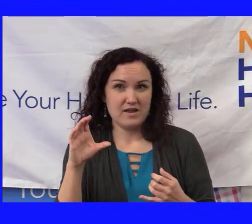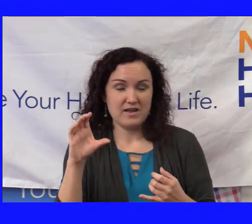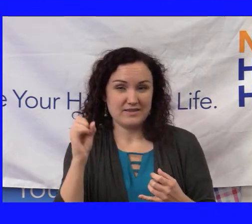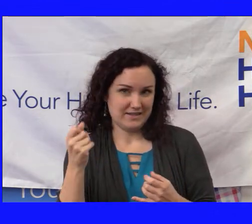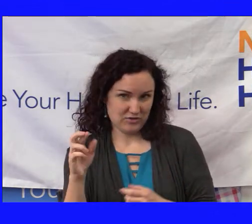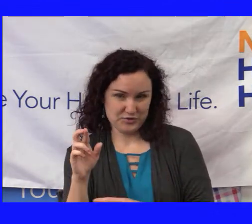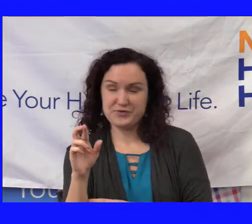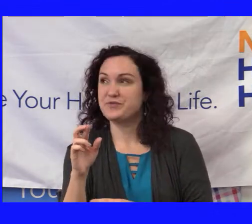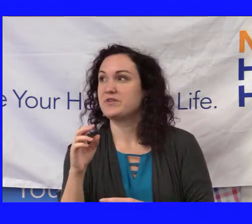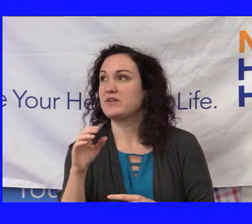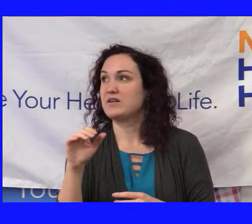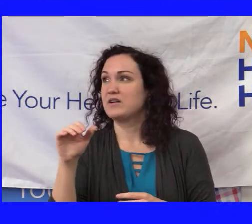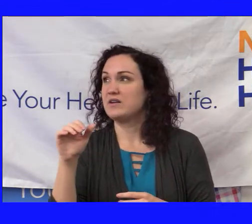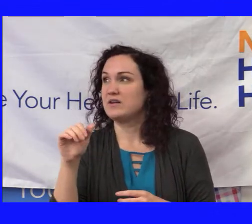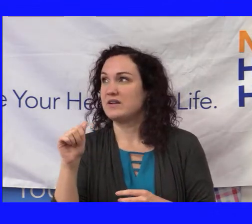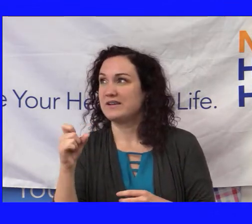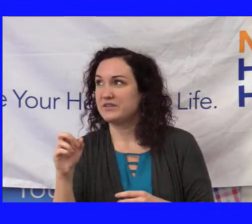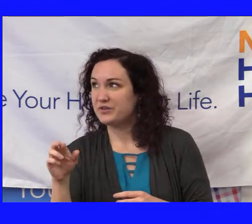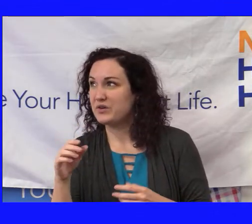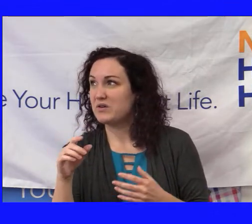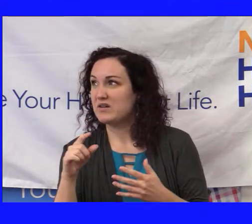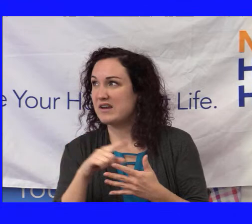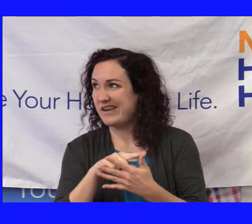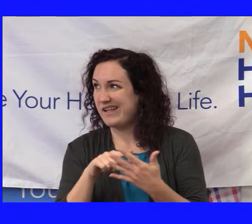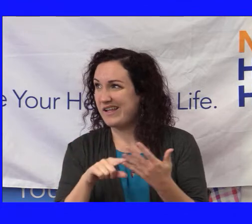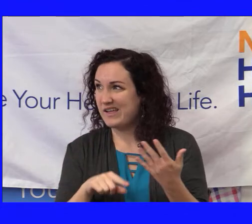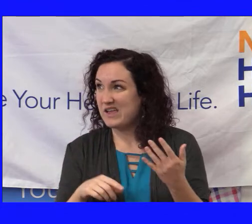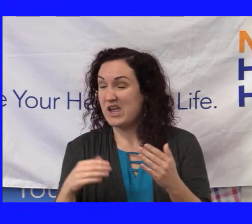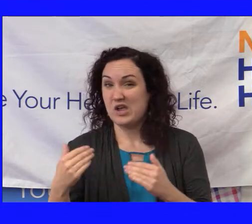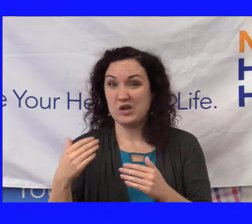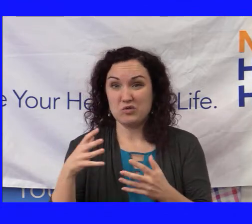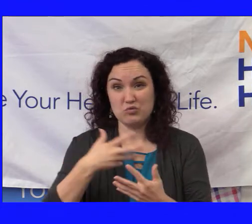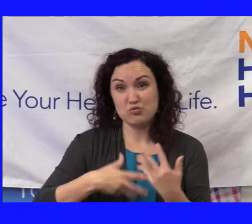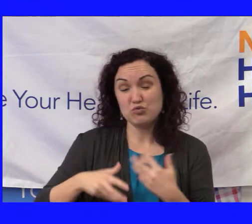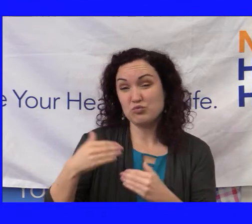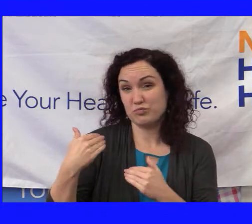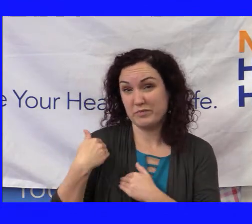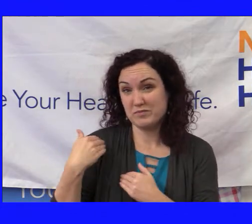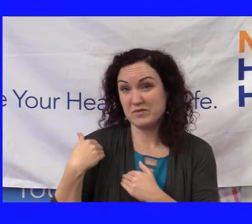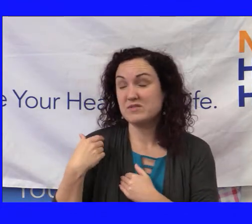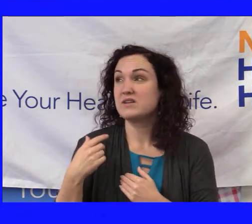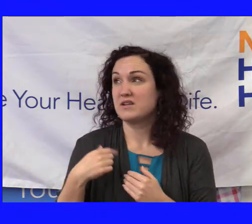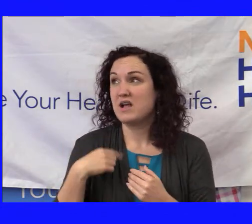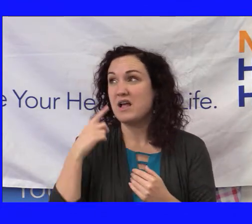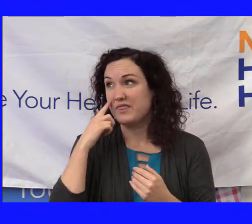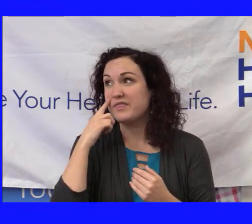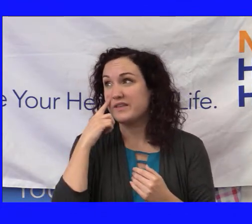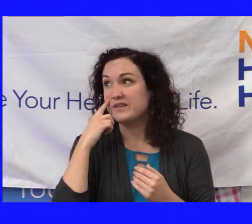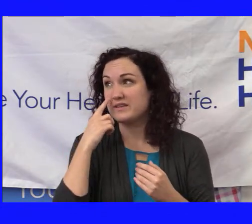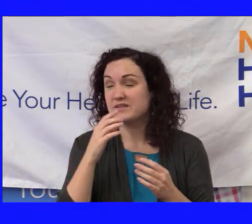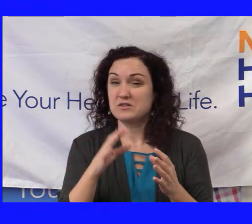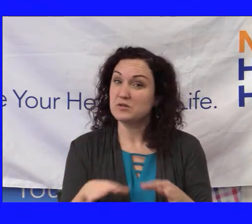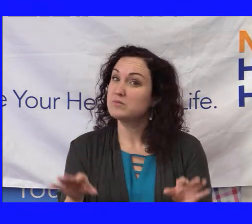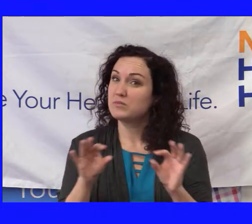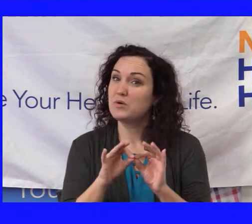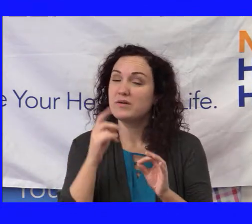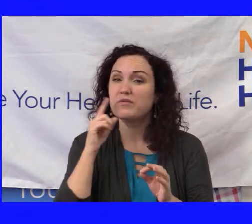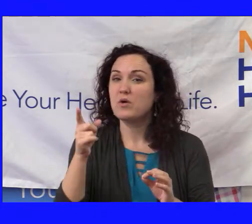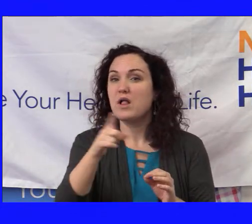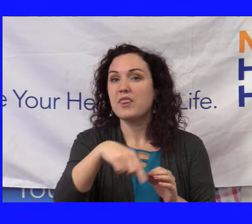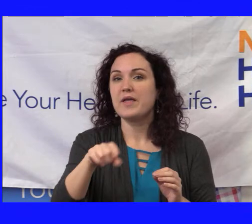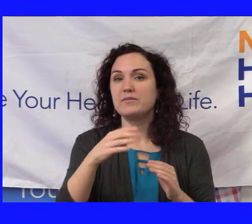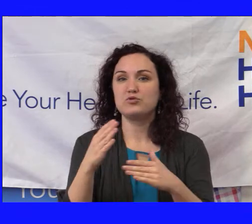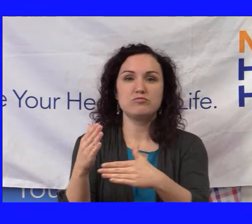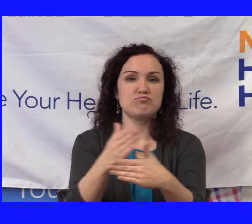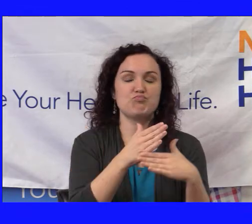CSR, and as such, the social responsibility. And I think it will be important for them to share with